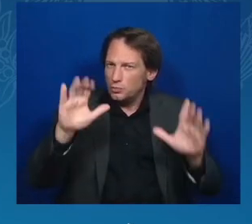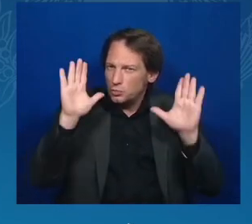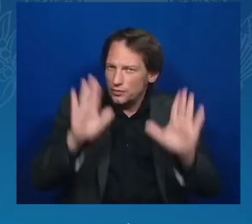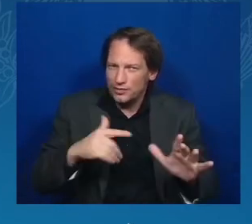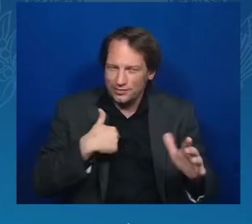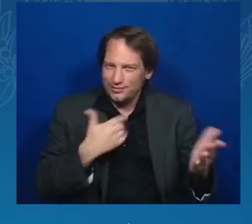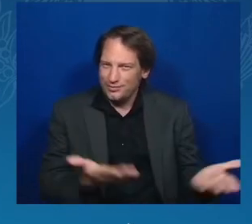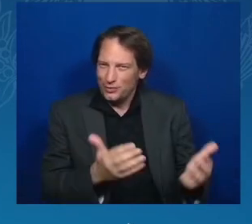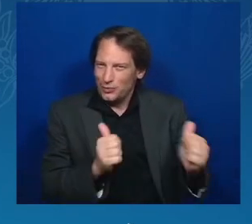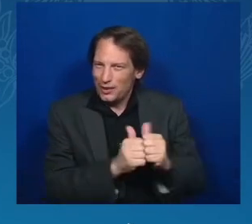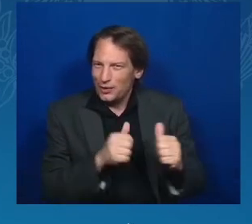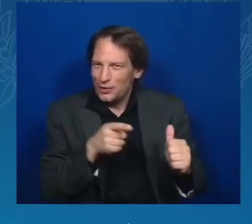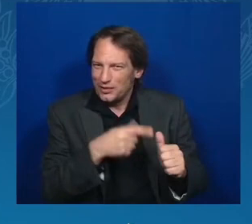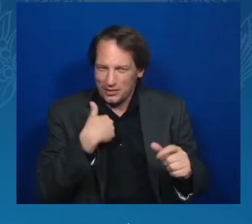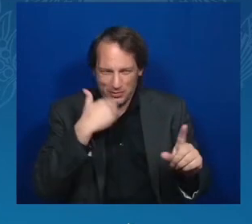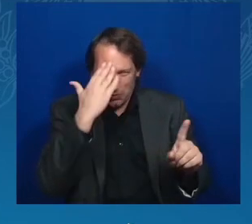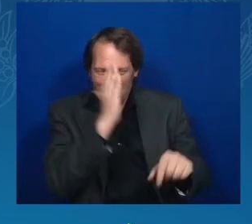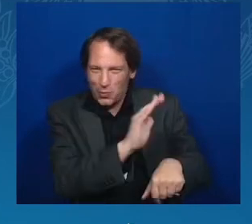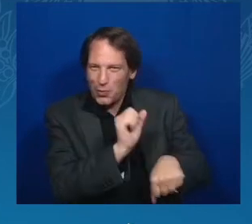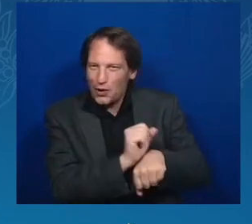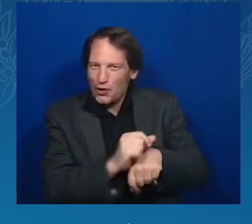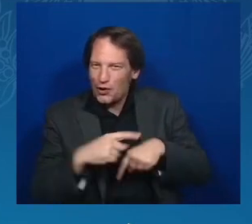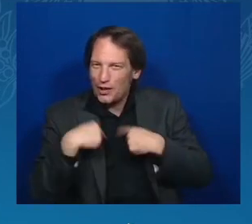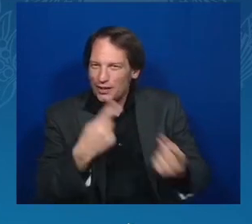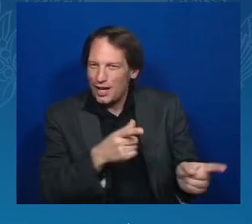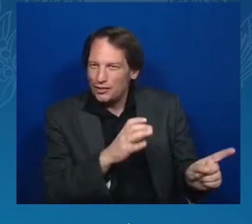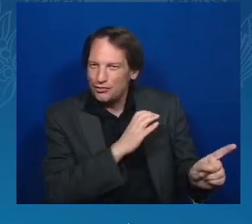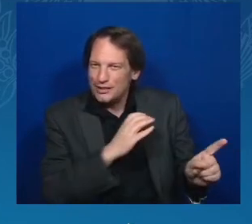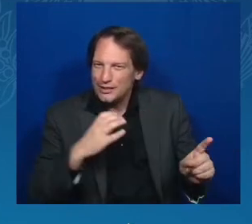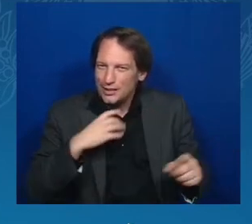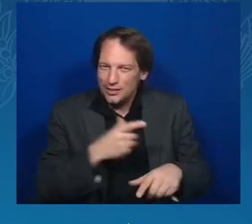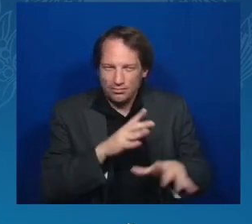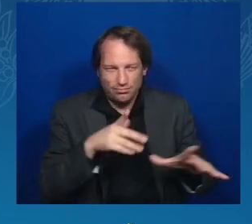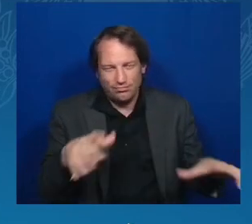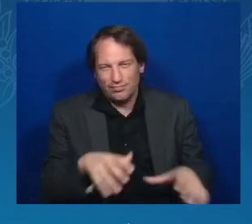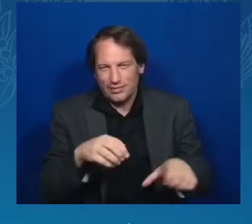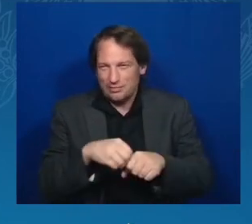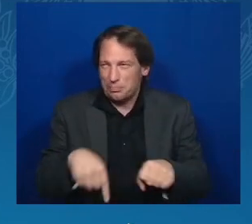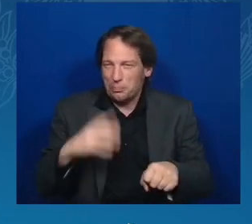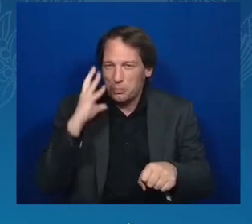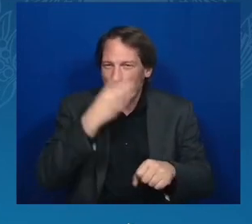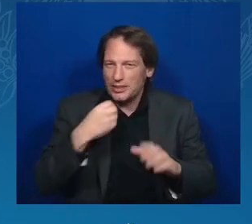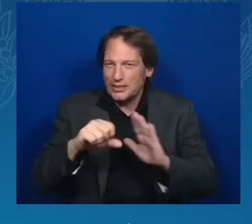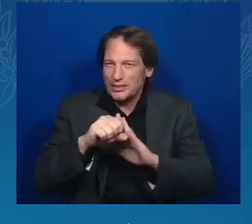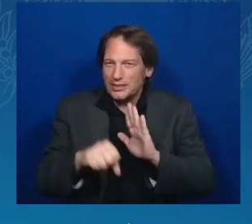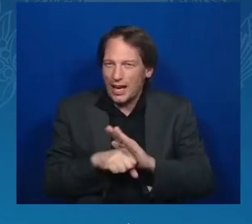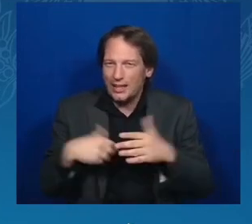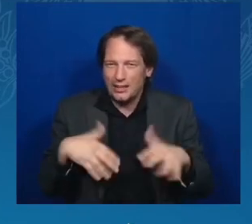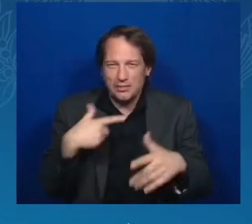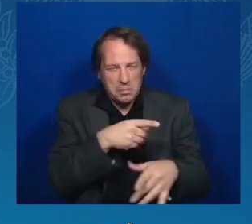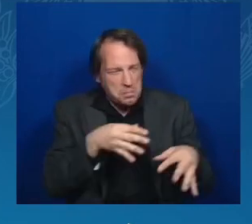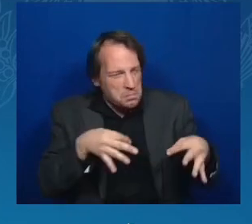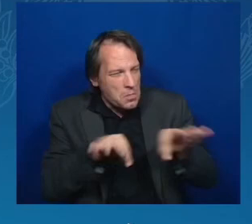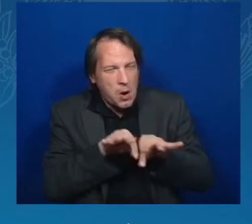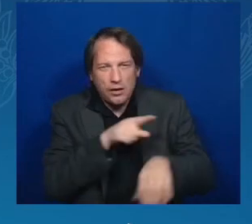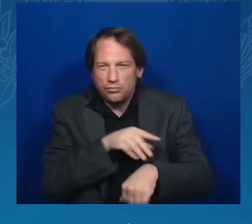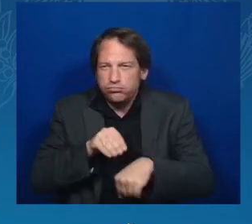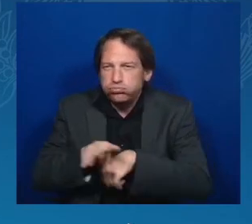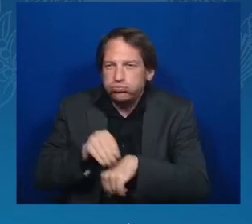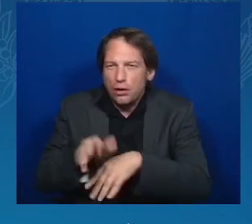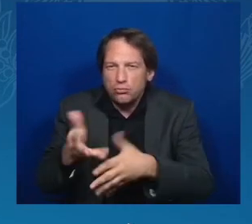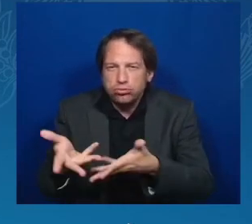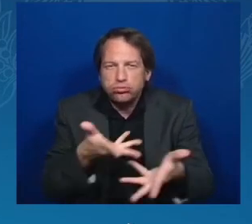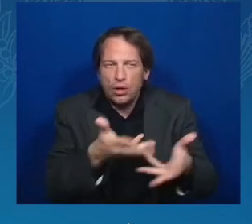state, and you have been a very important advisor and friend to the President and me, so thank you. And Tanya Pendleton, I want to thank you for being the